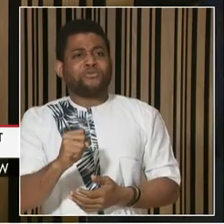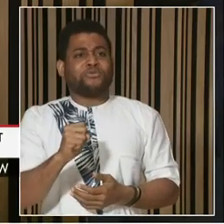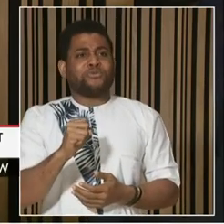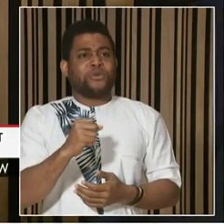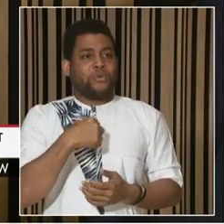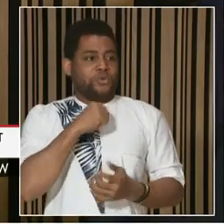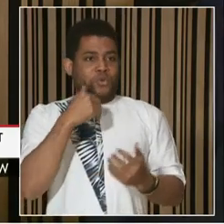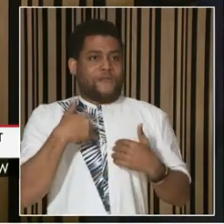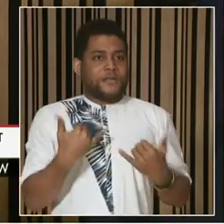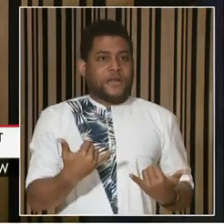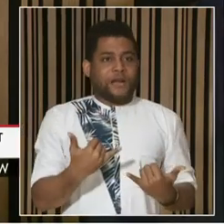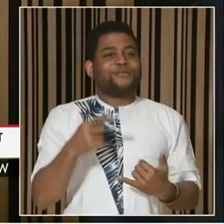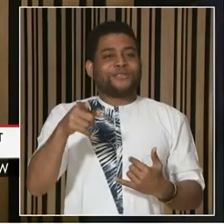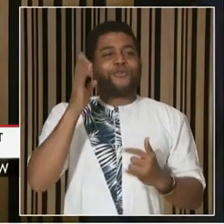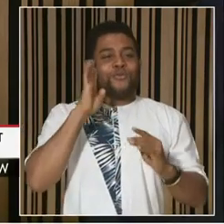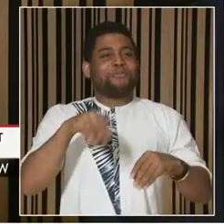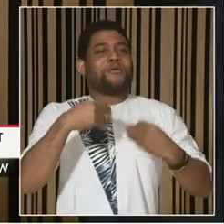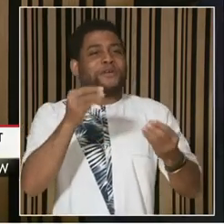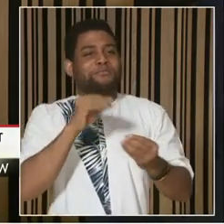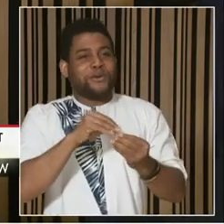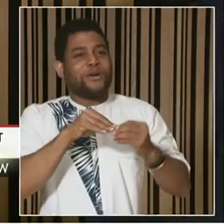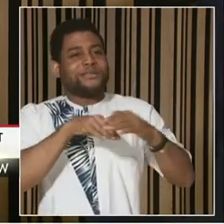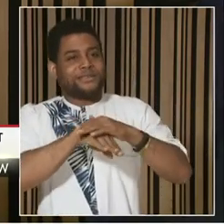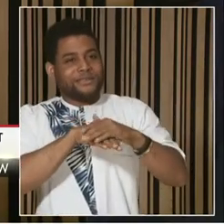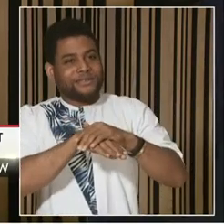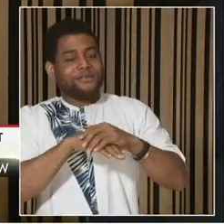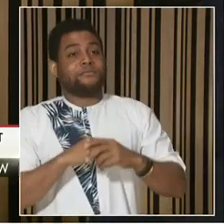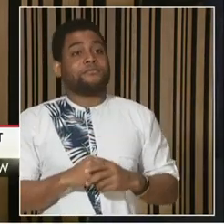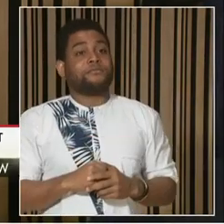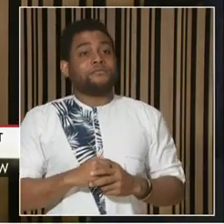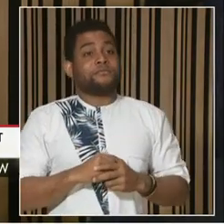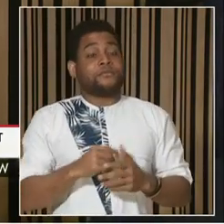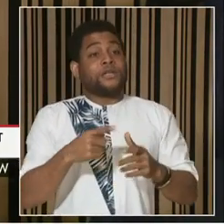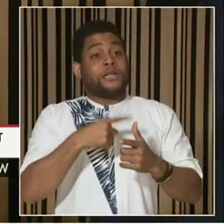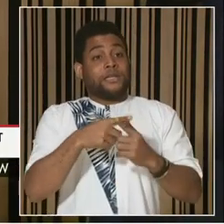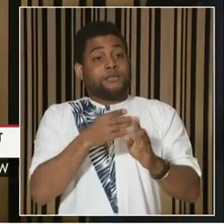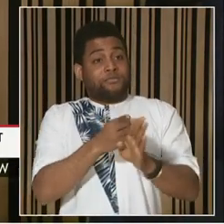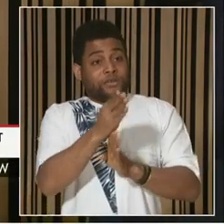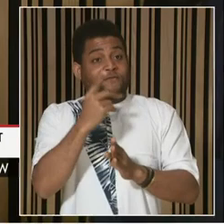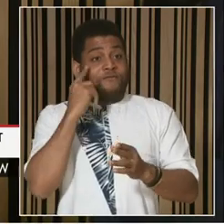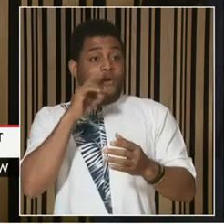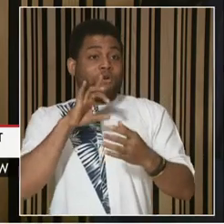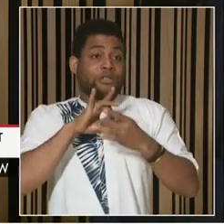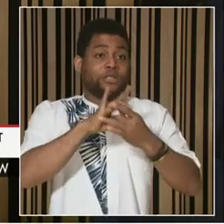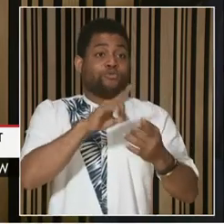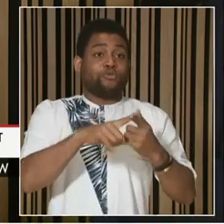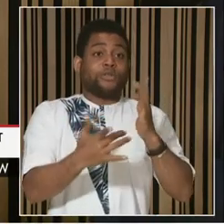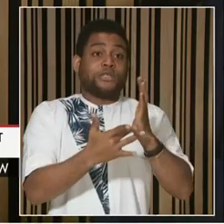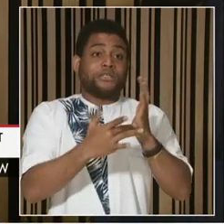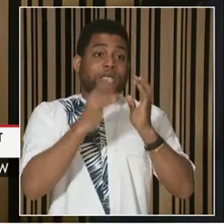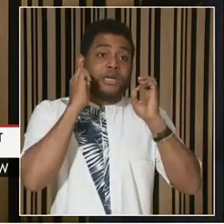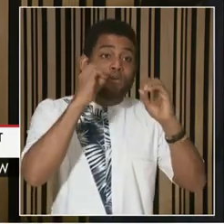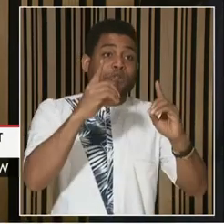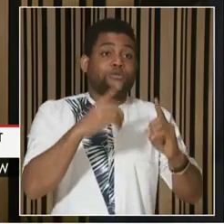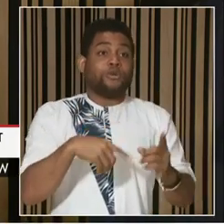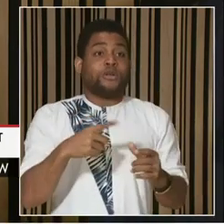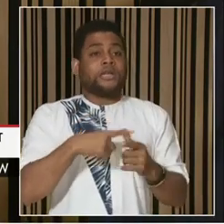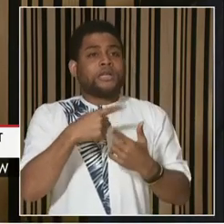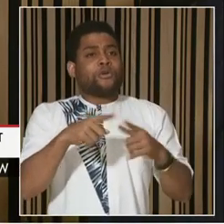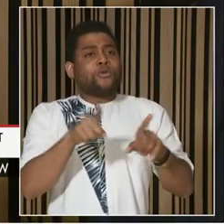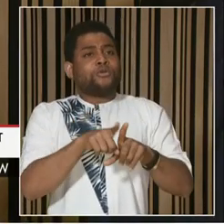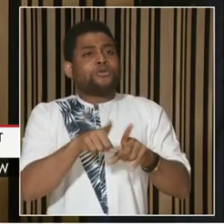access in that way. It will also include a component of career and technical education, And we've been in conversations with the community about